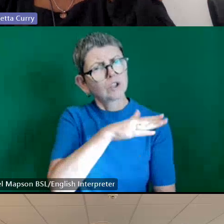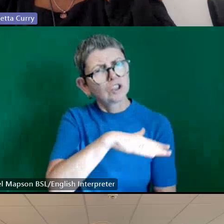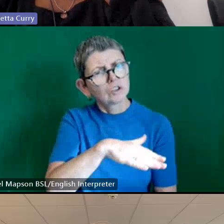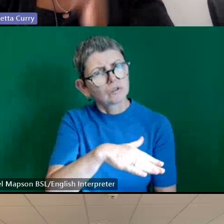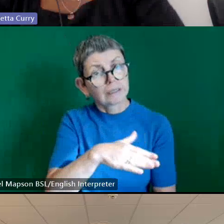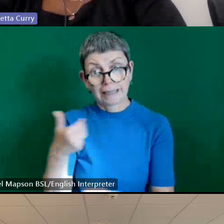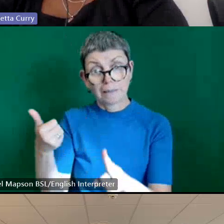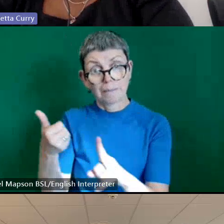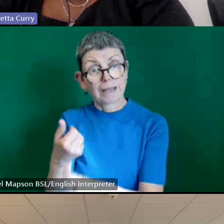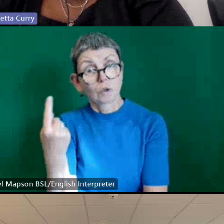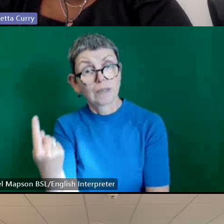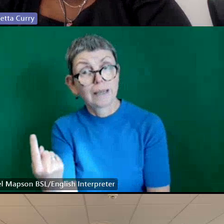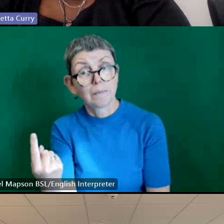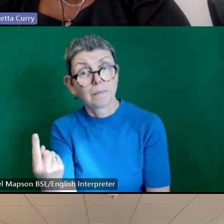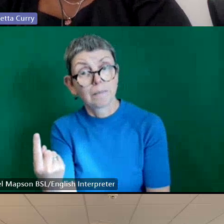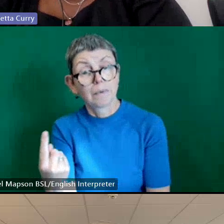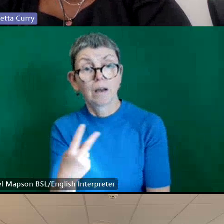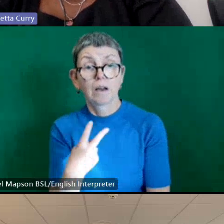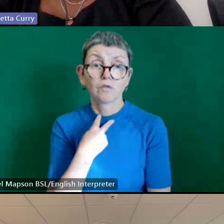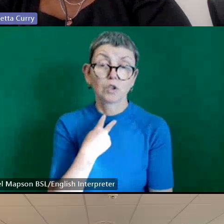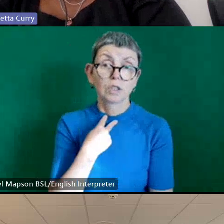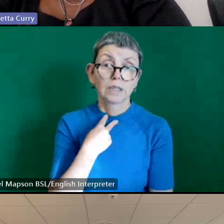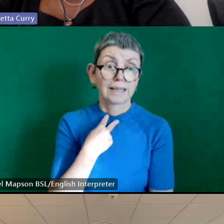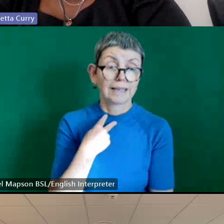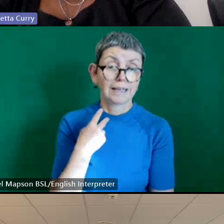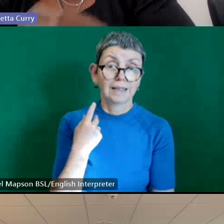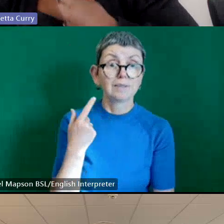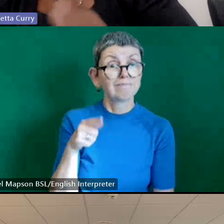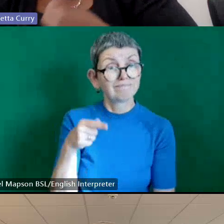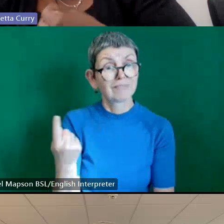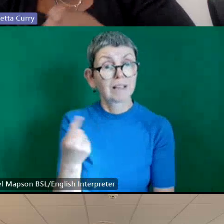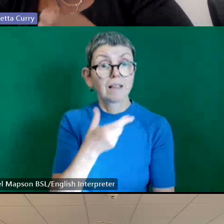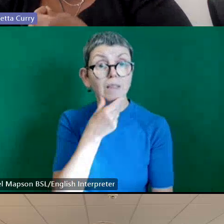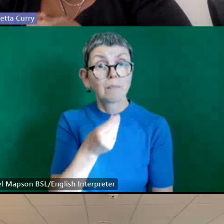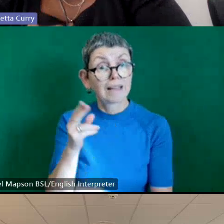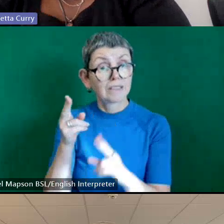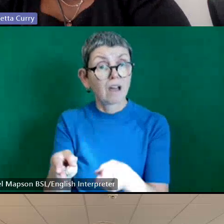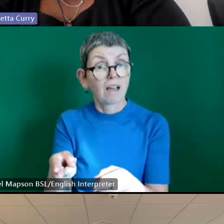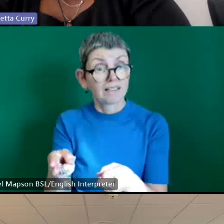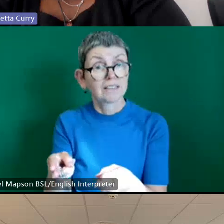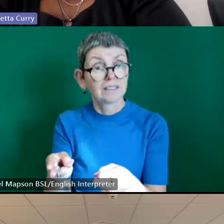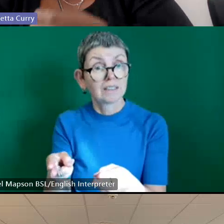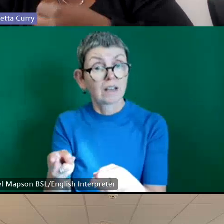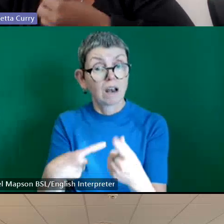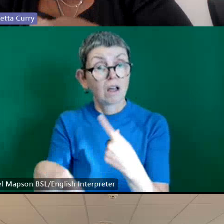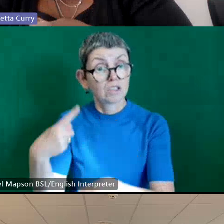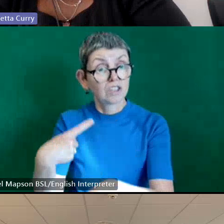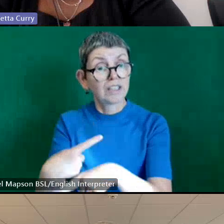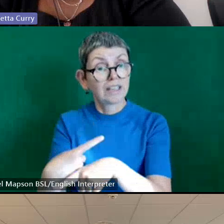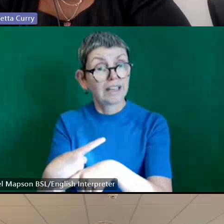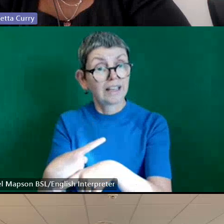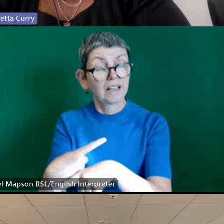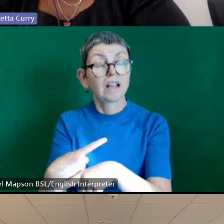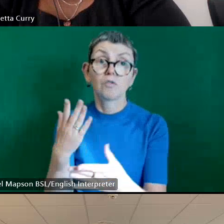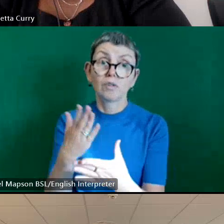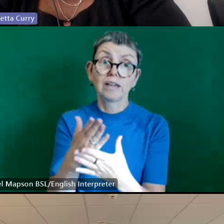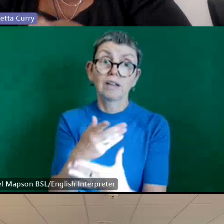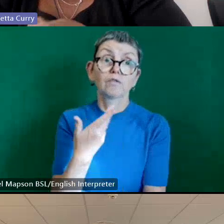Unfortunately, we just found out last year that he died. All of that stress that he experienced took a toll on